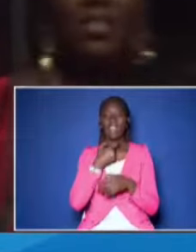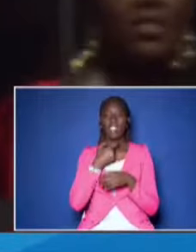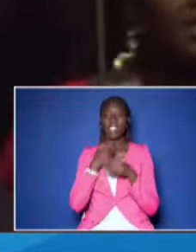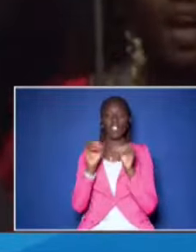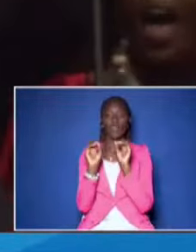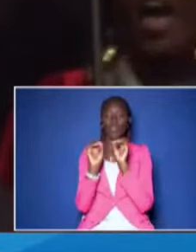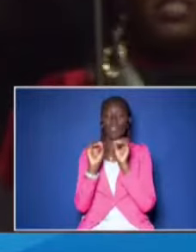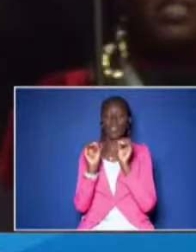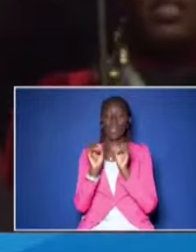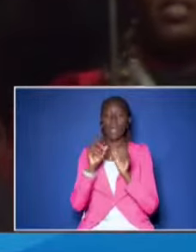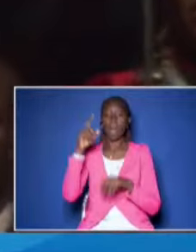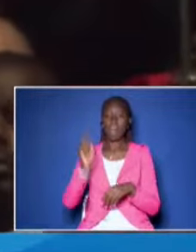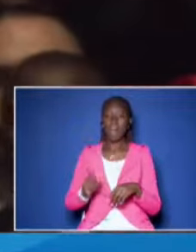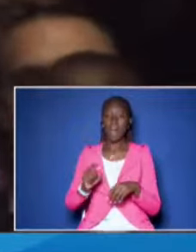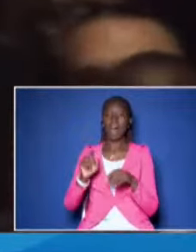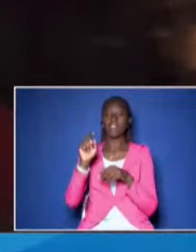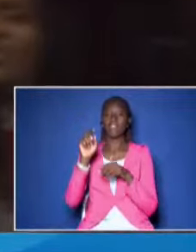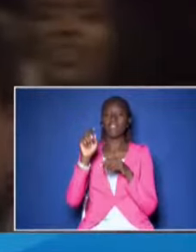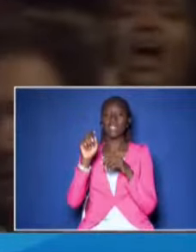the word of